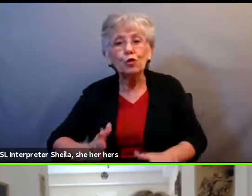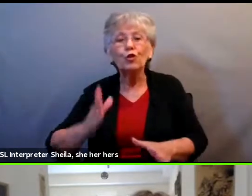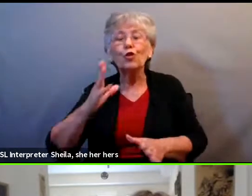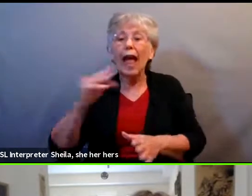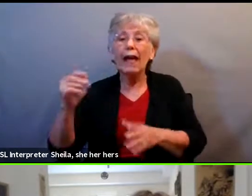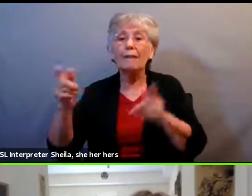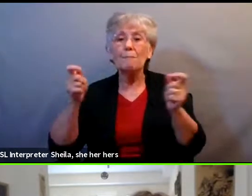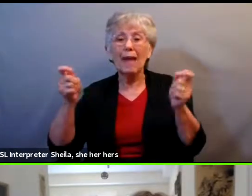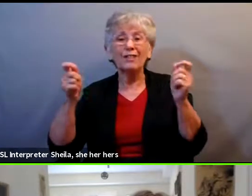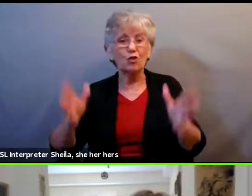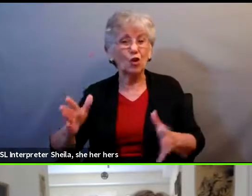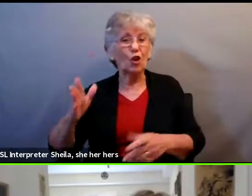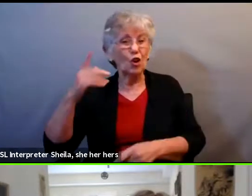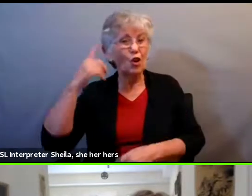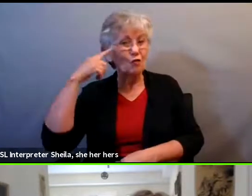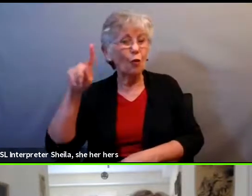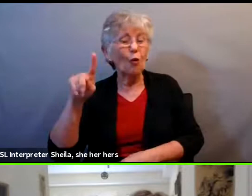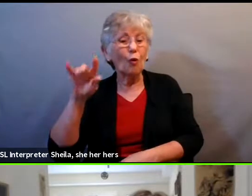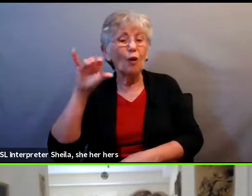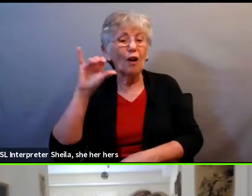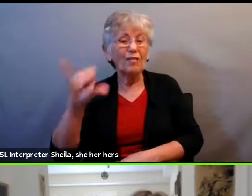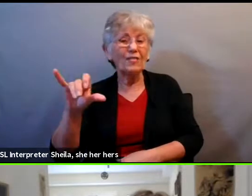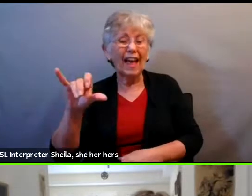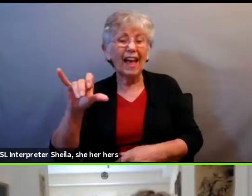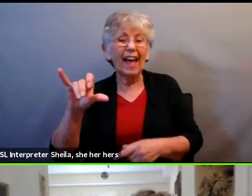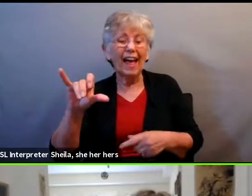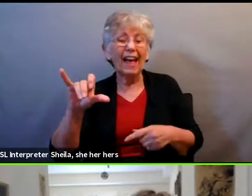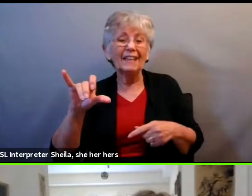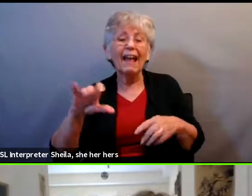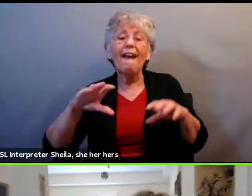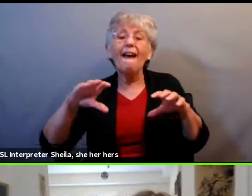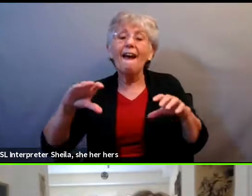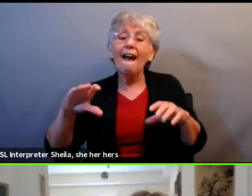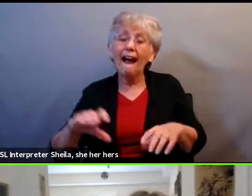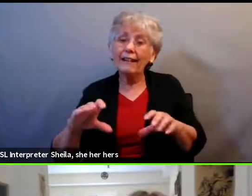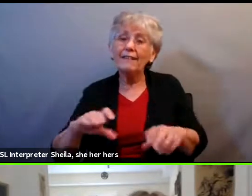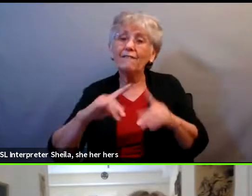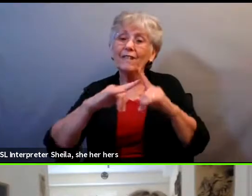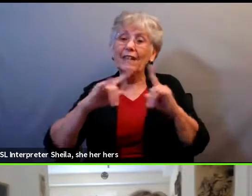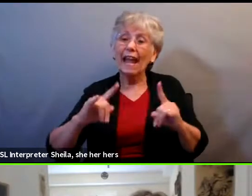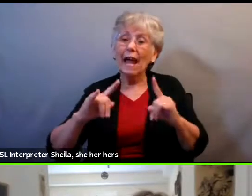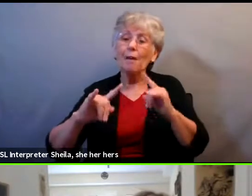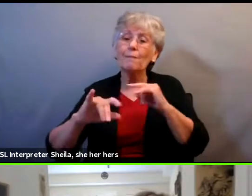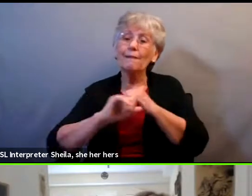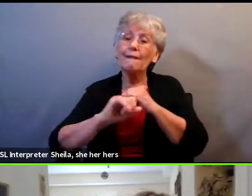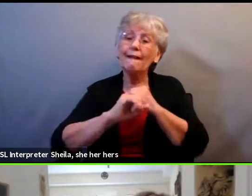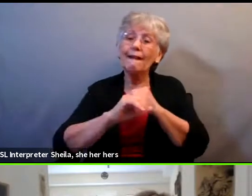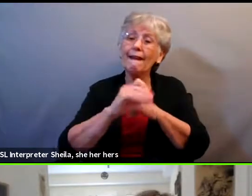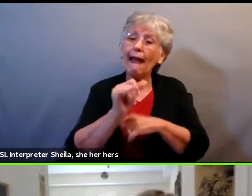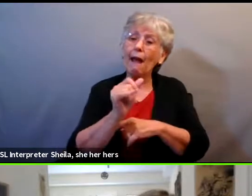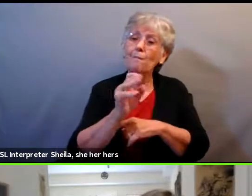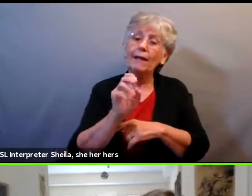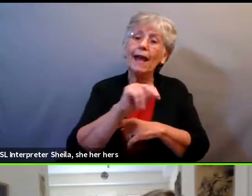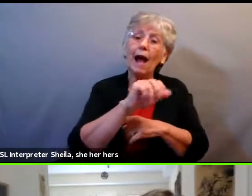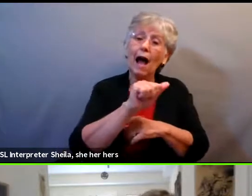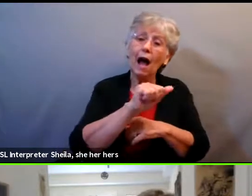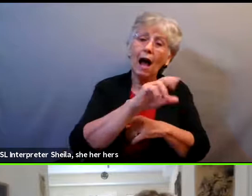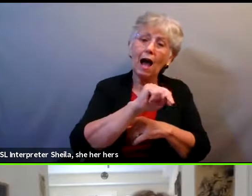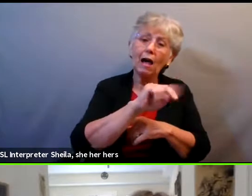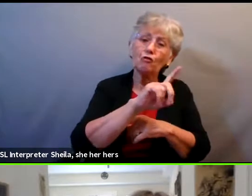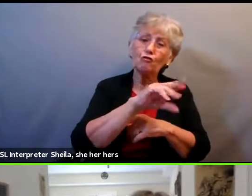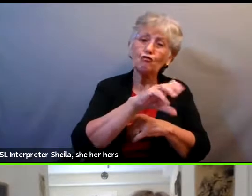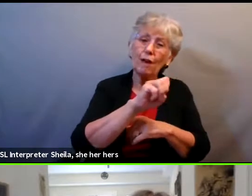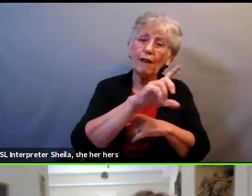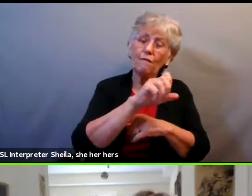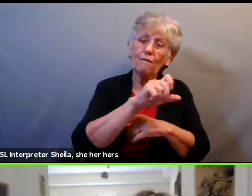manager for the Crip Camp campaign, Andrea Levant and Jimmy Lebrecht and